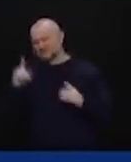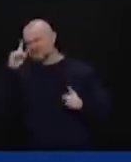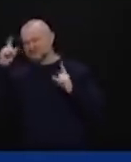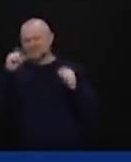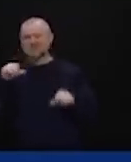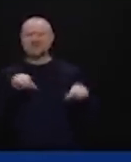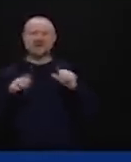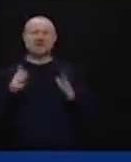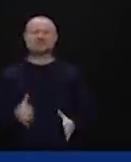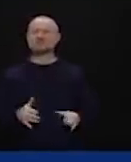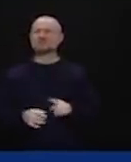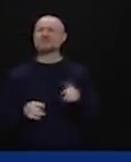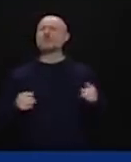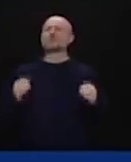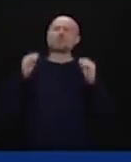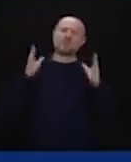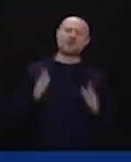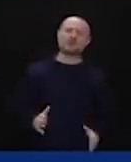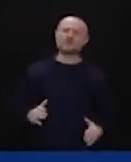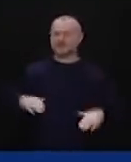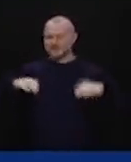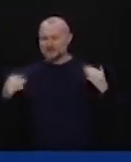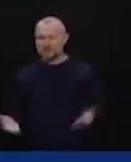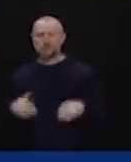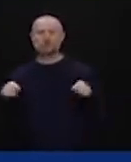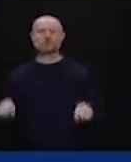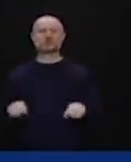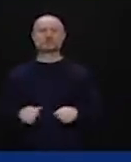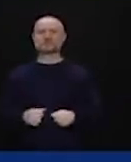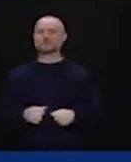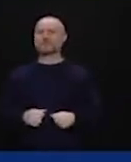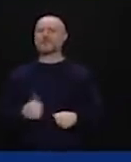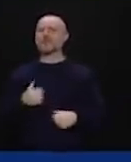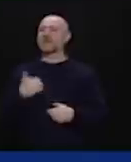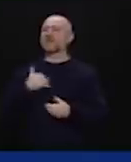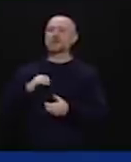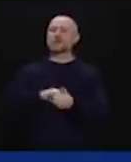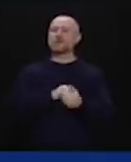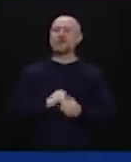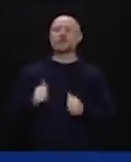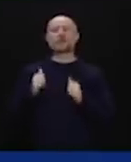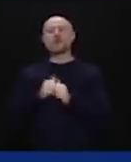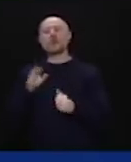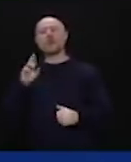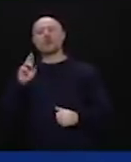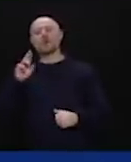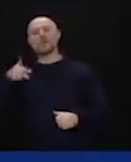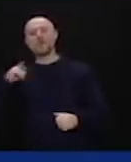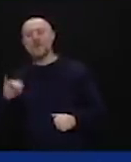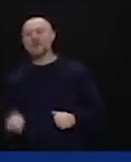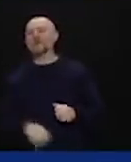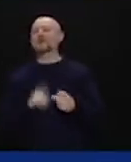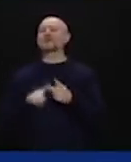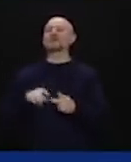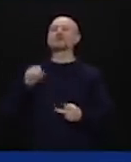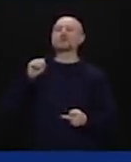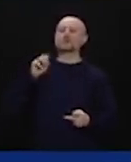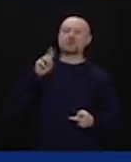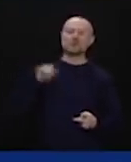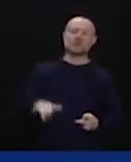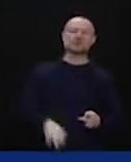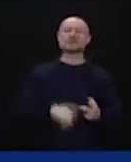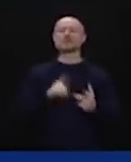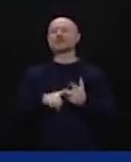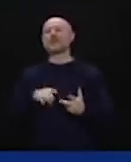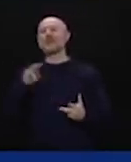and professors here. And there are partnerships with RPI and SUNY, of course, but also MIT and many